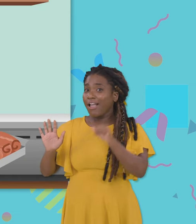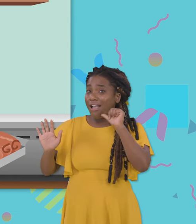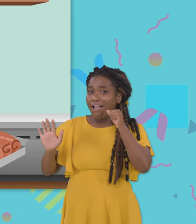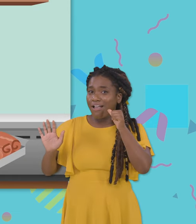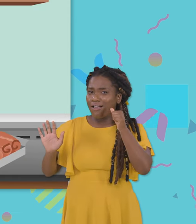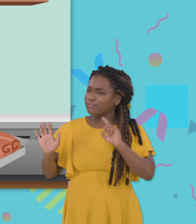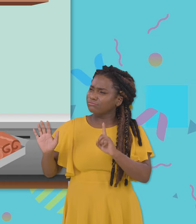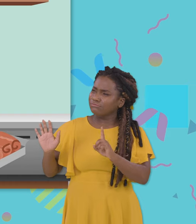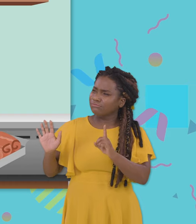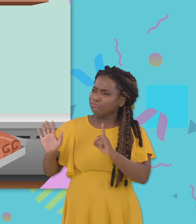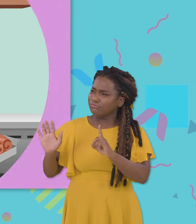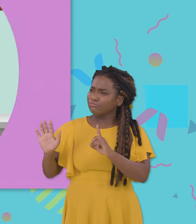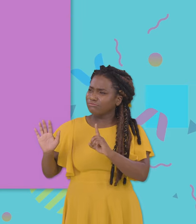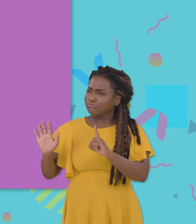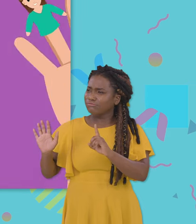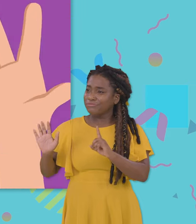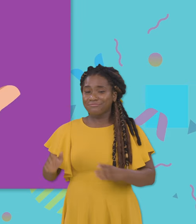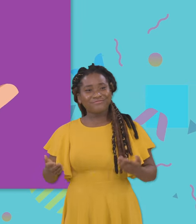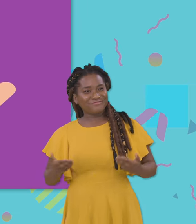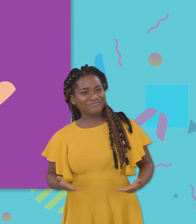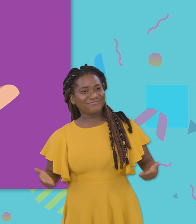Auntie Finger, where are you?